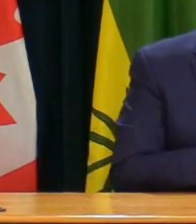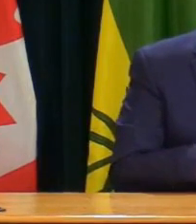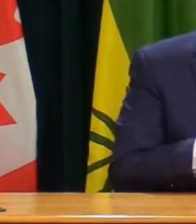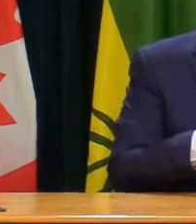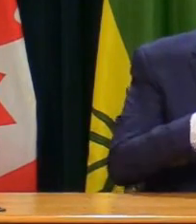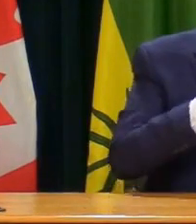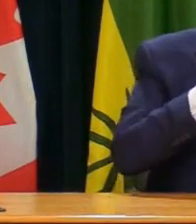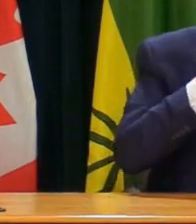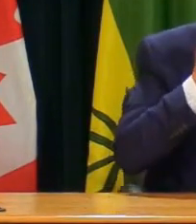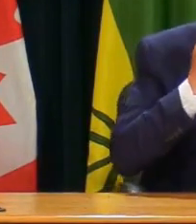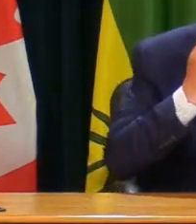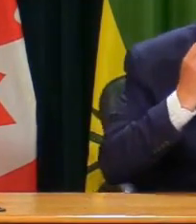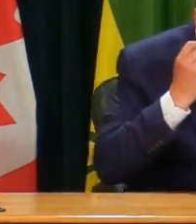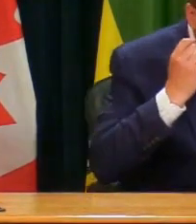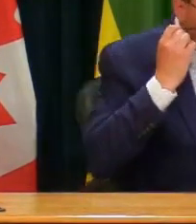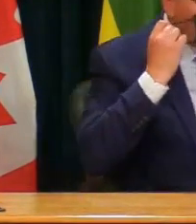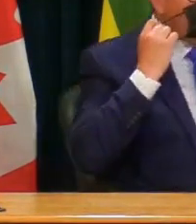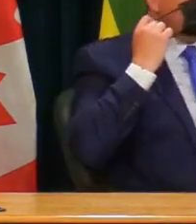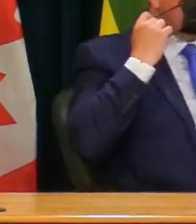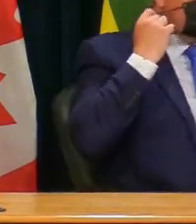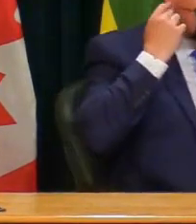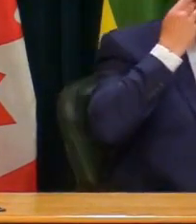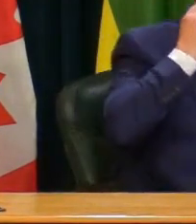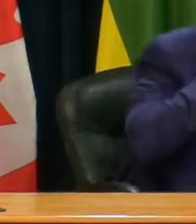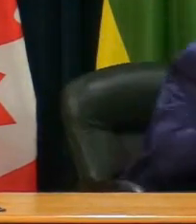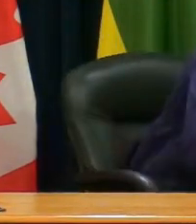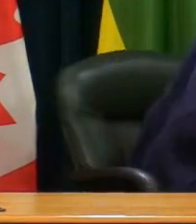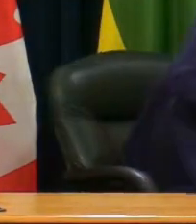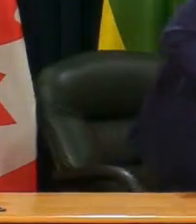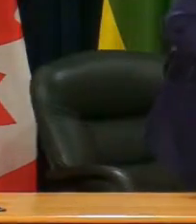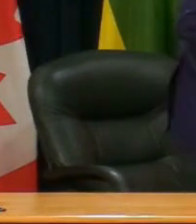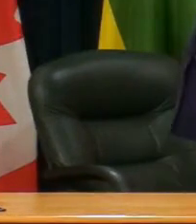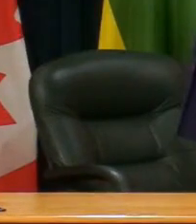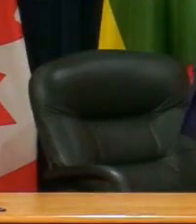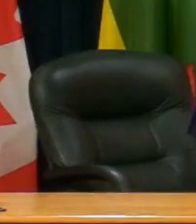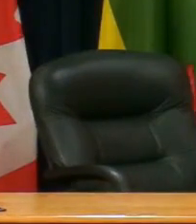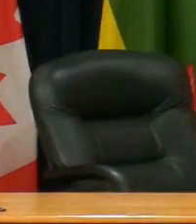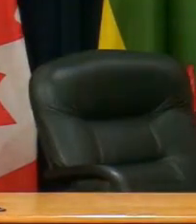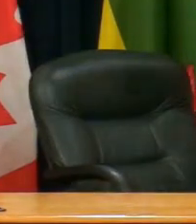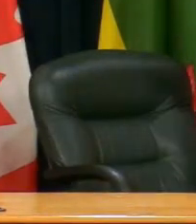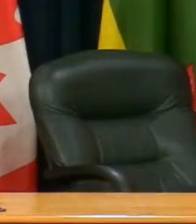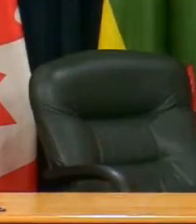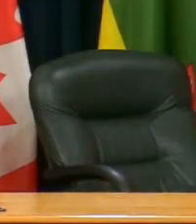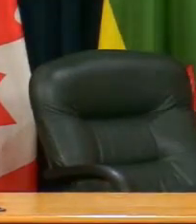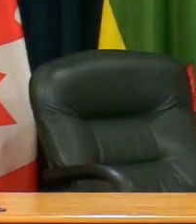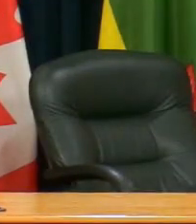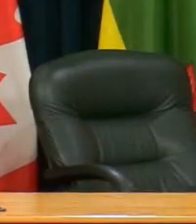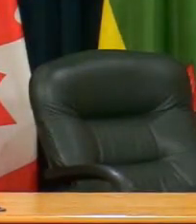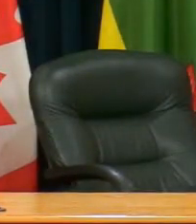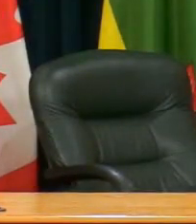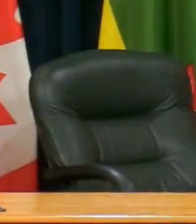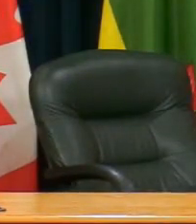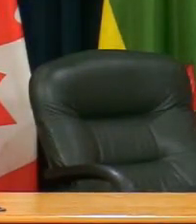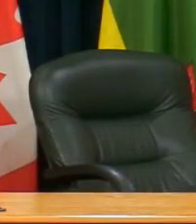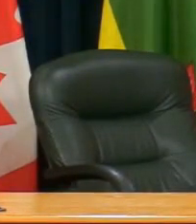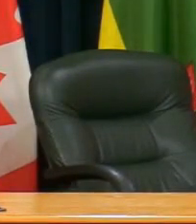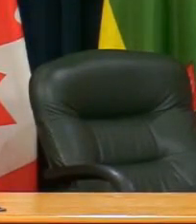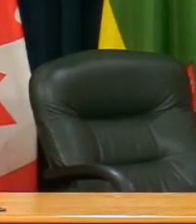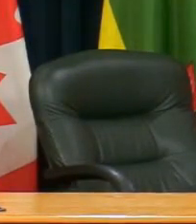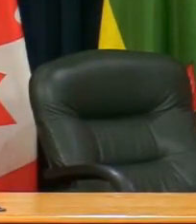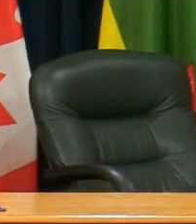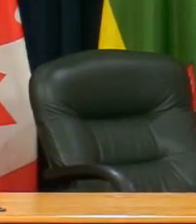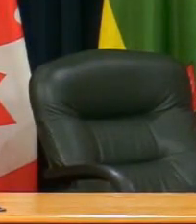all parents who need to send their children to daycare, who are too young to be vaccinated, are themselves vaccinated. I think the responsible